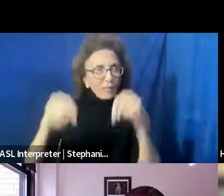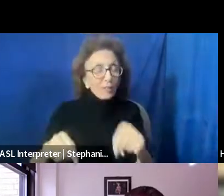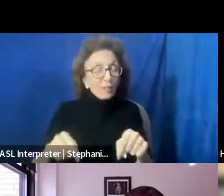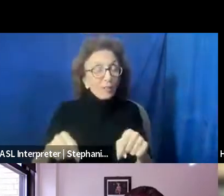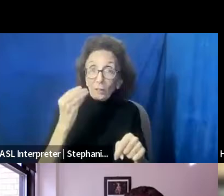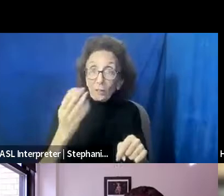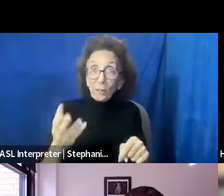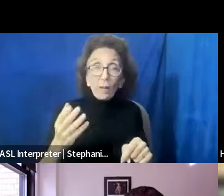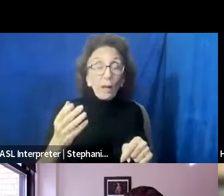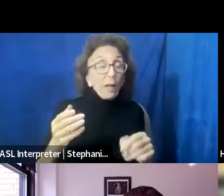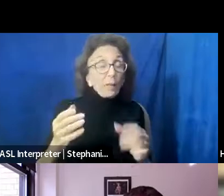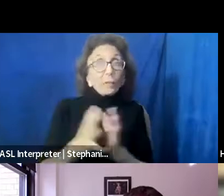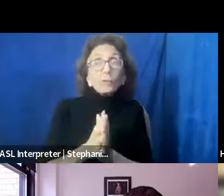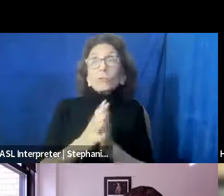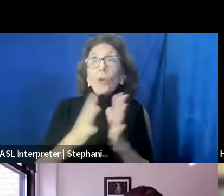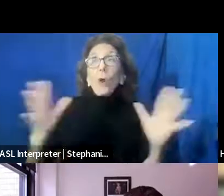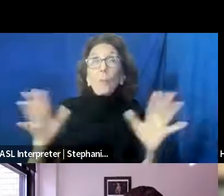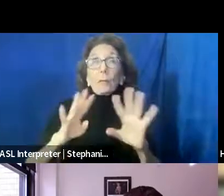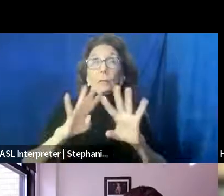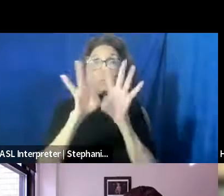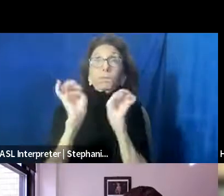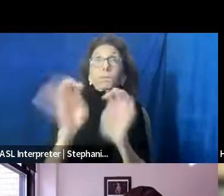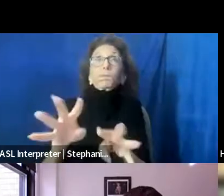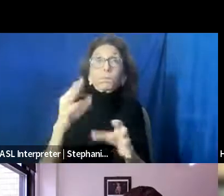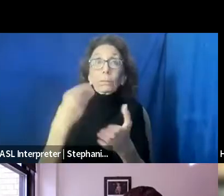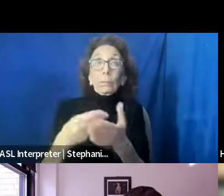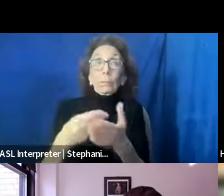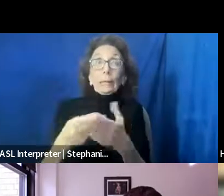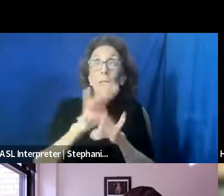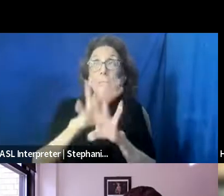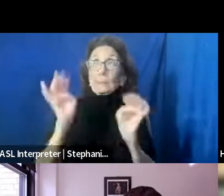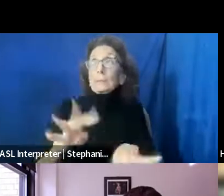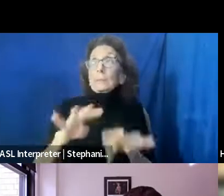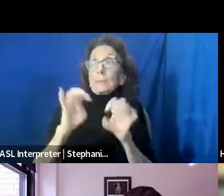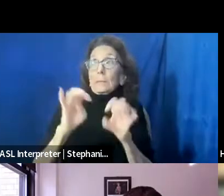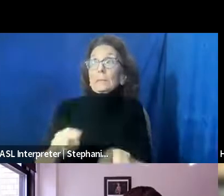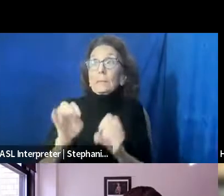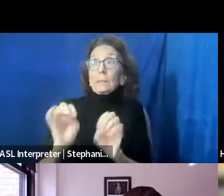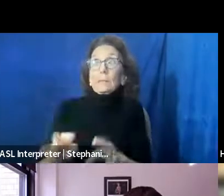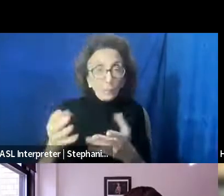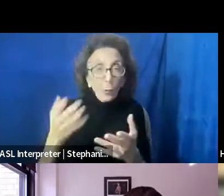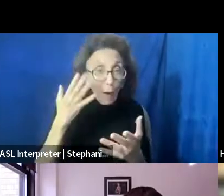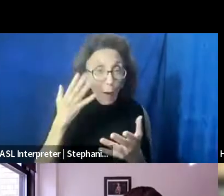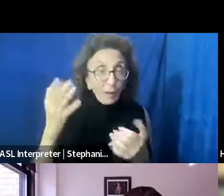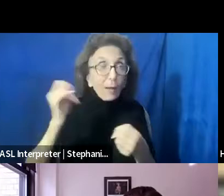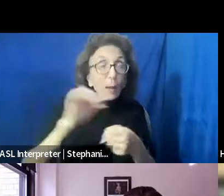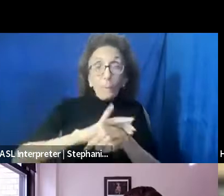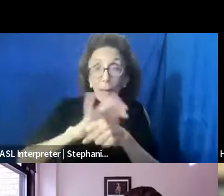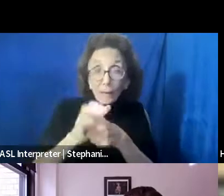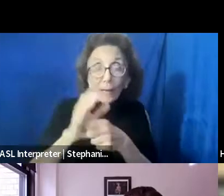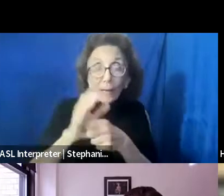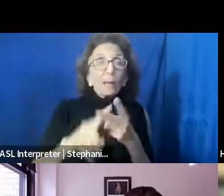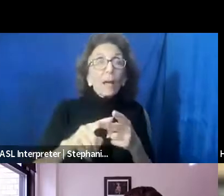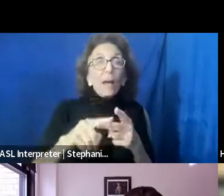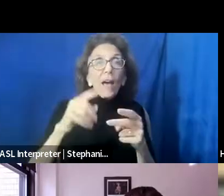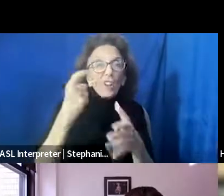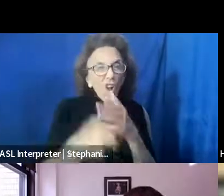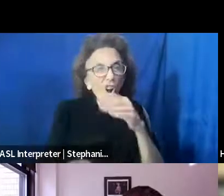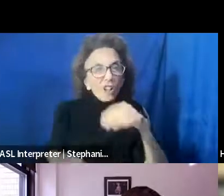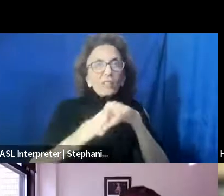financial uncertainty, given a number of factors, the pandemic itself, inflation,